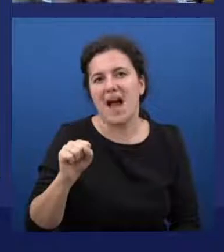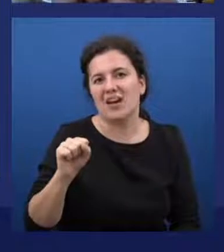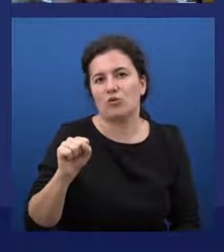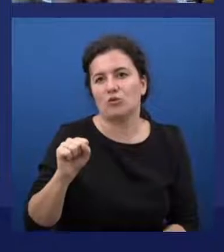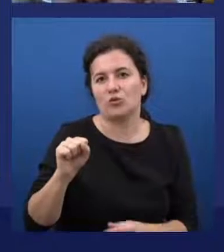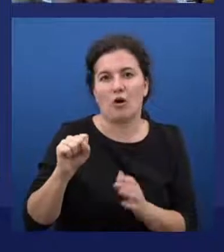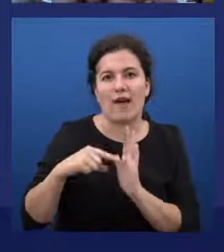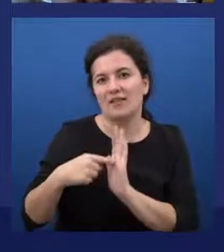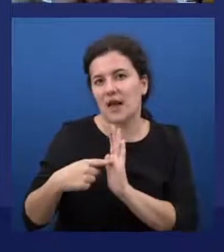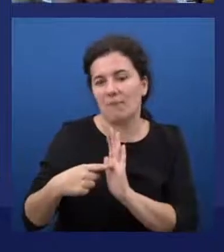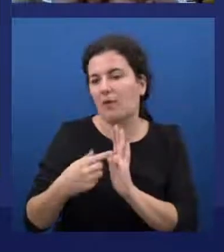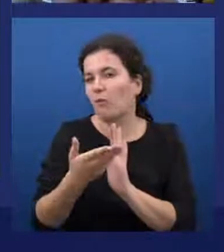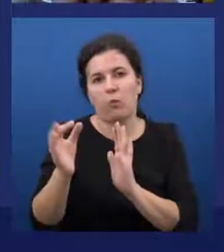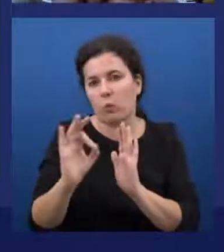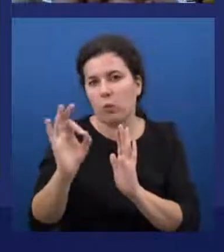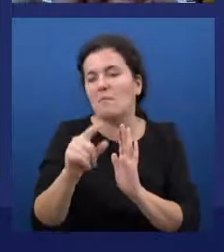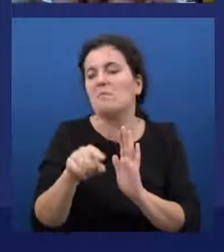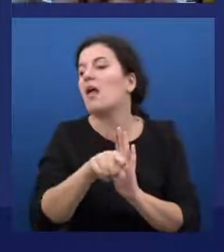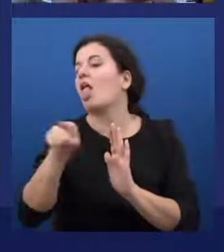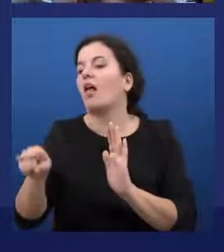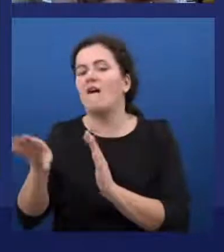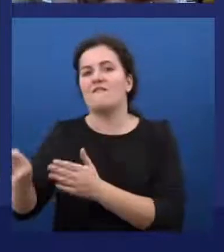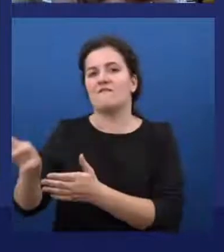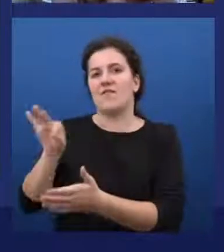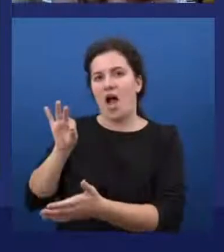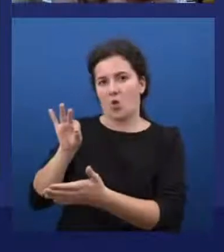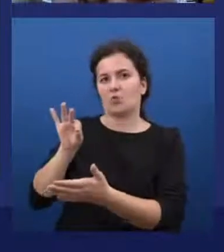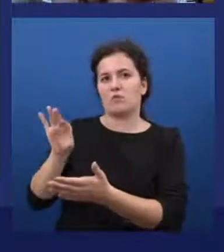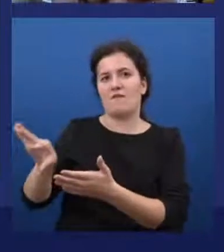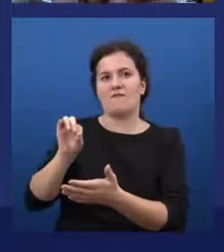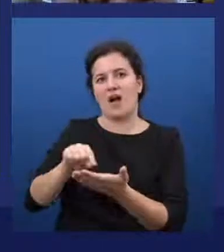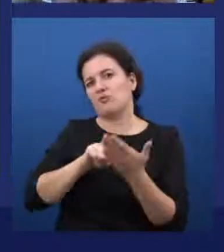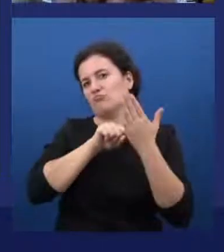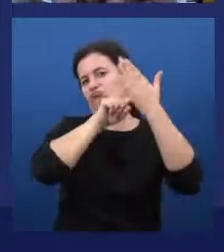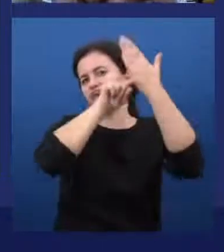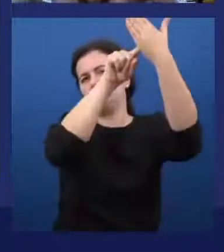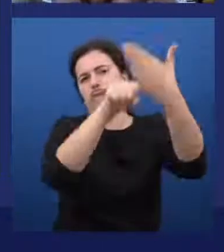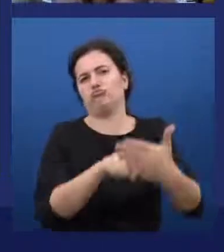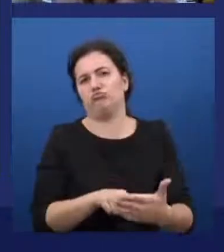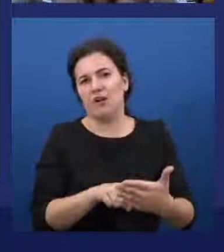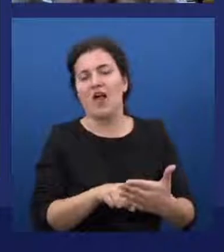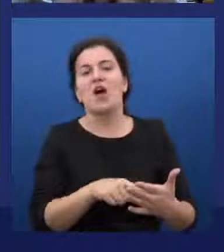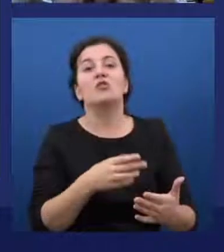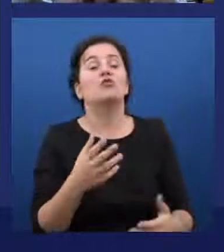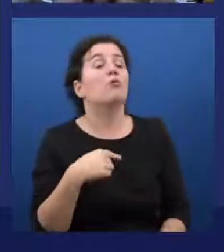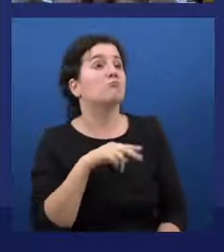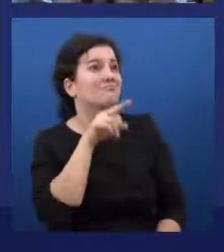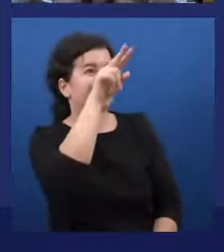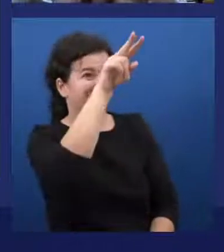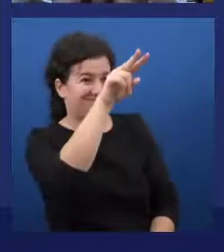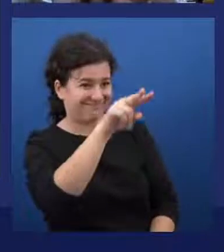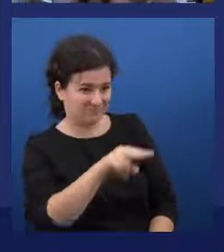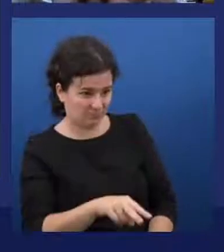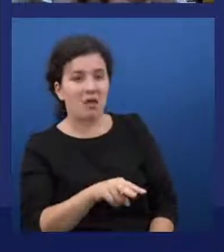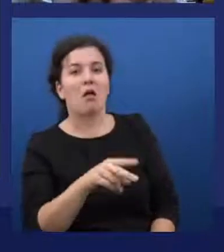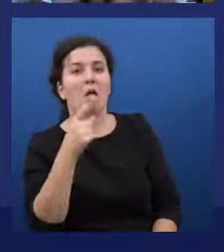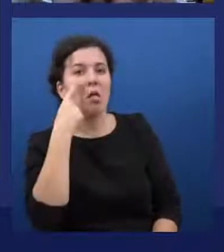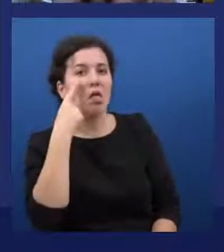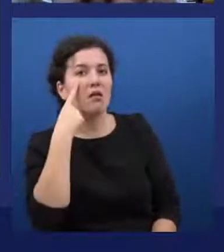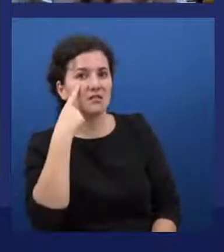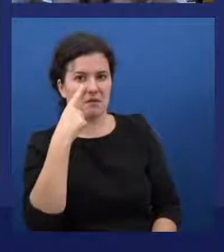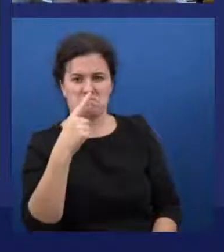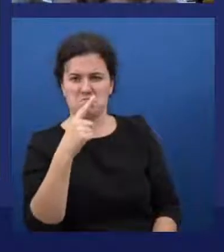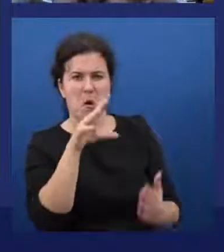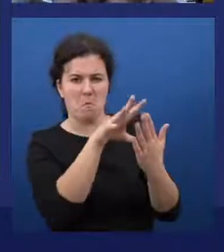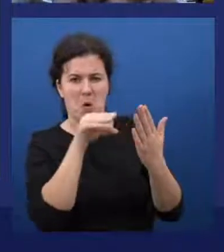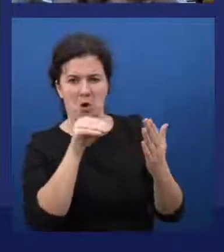it's one of good places for test data if you want to check the models or you